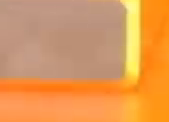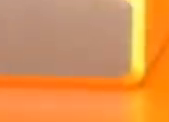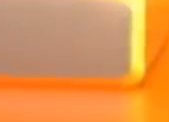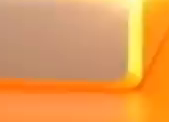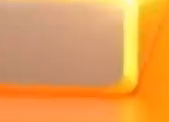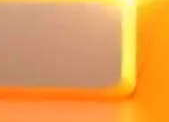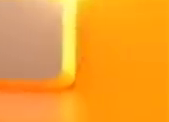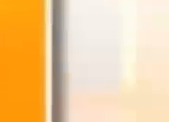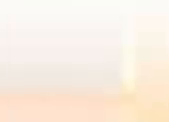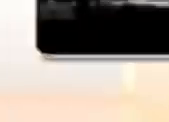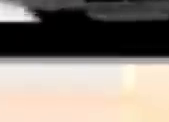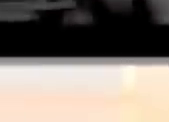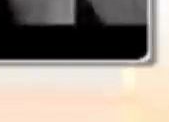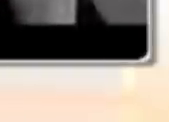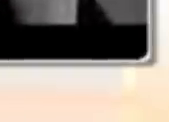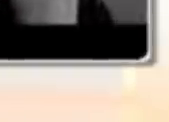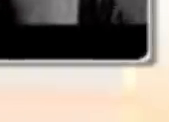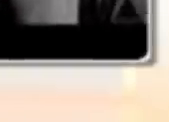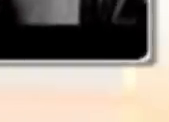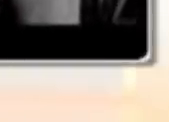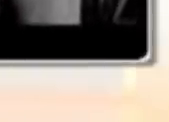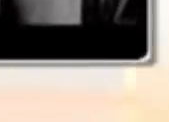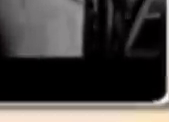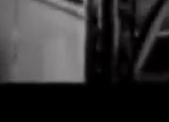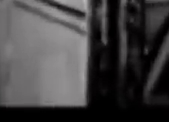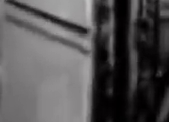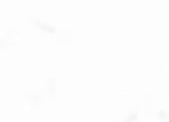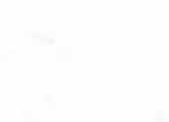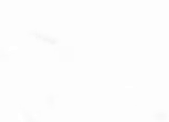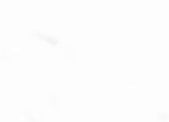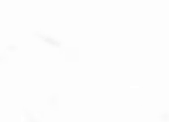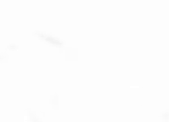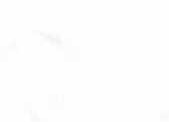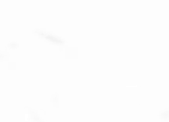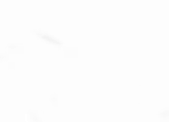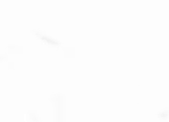A system that was brought to us by Safaricom.